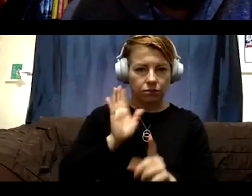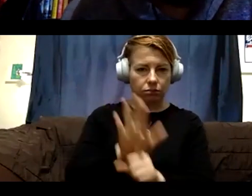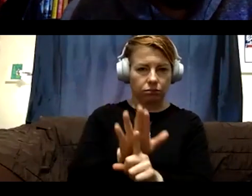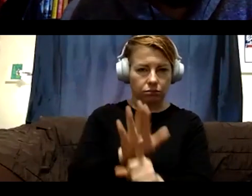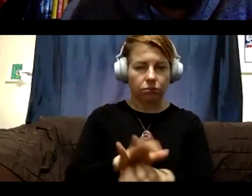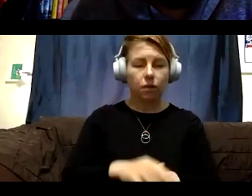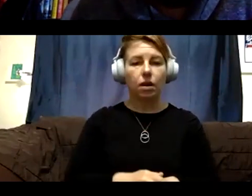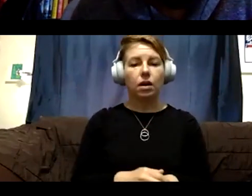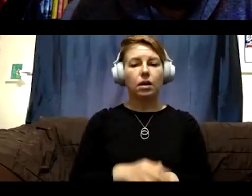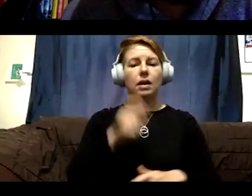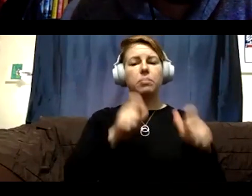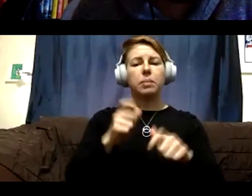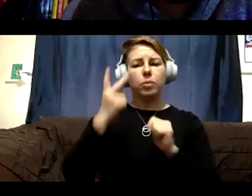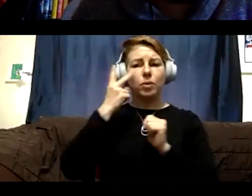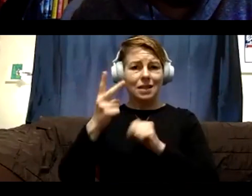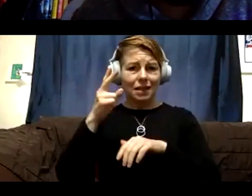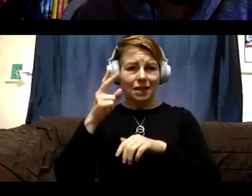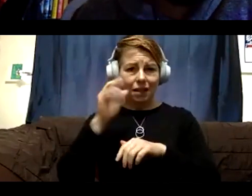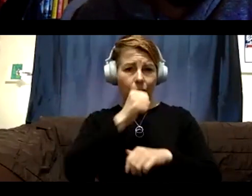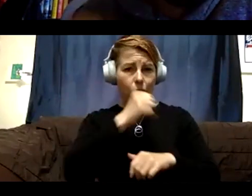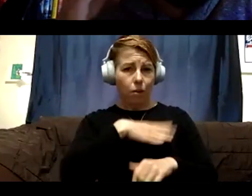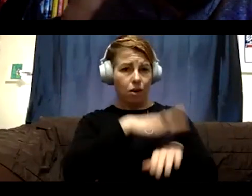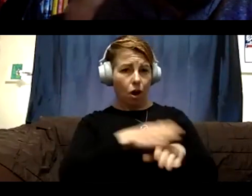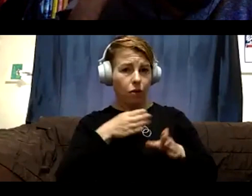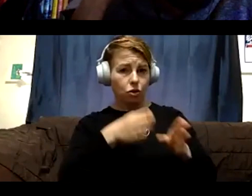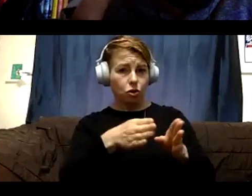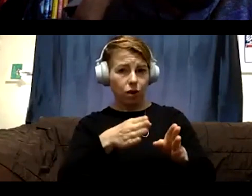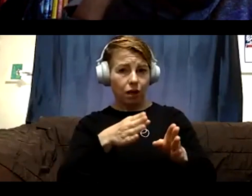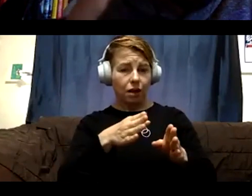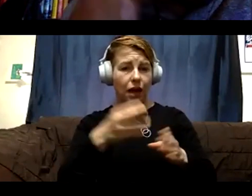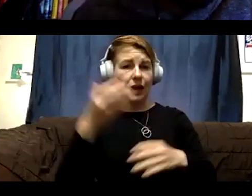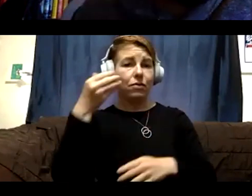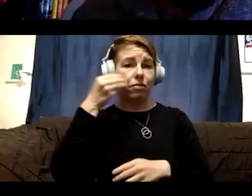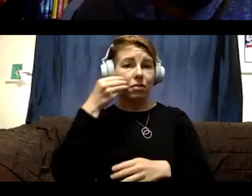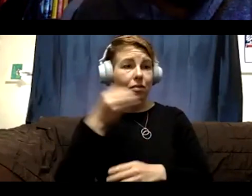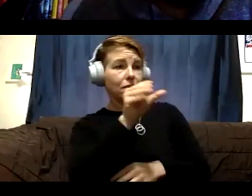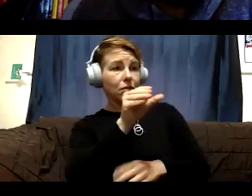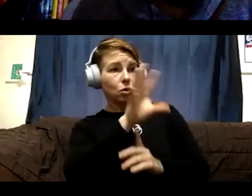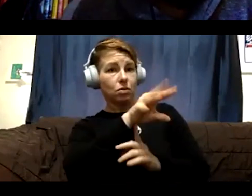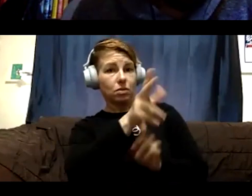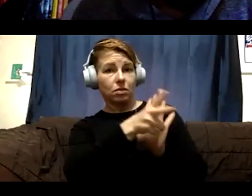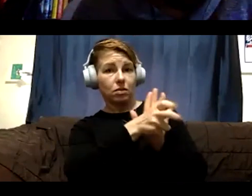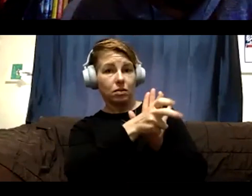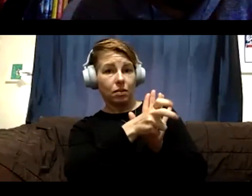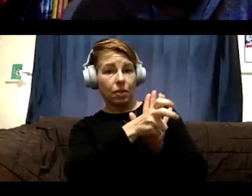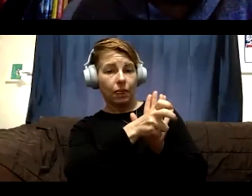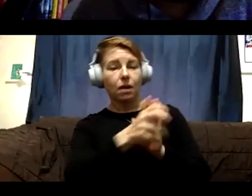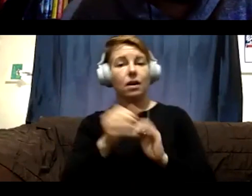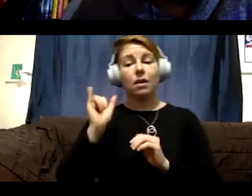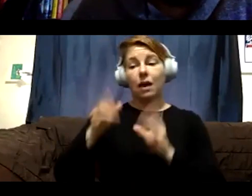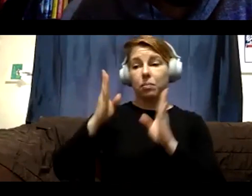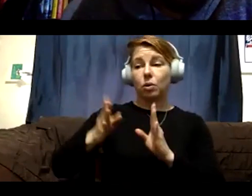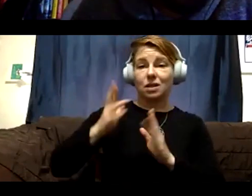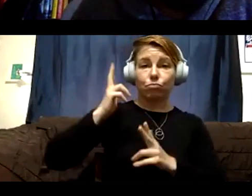street catch sight of her and immediately raise their camera phones to record. Even as her pursuers shoot at her, and those